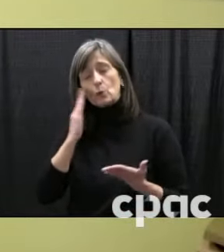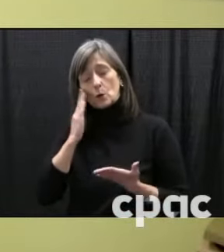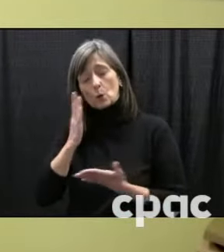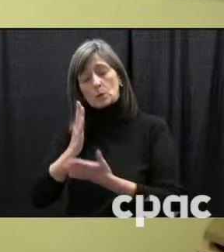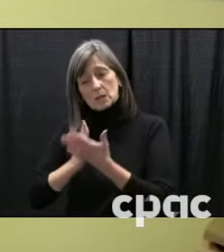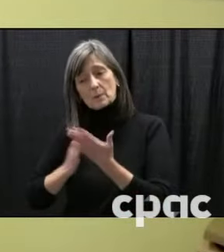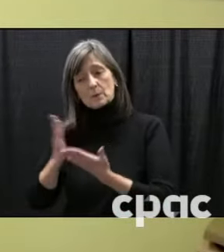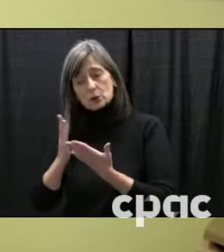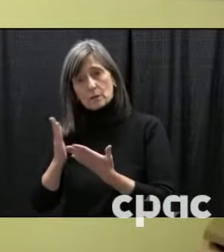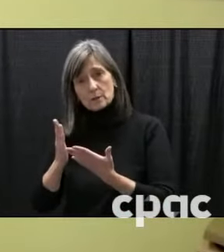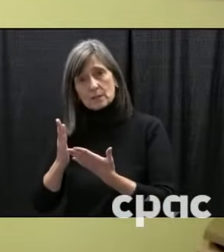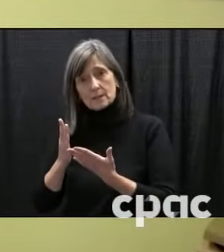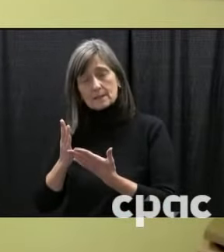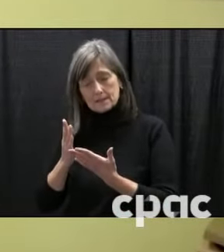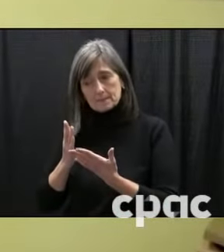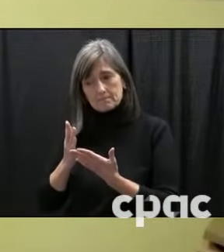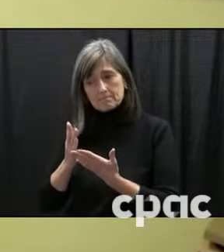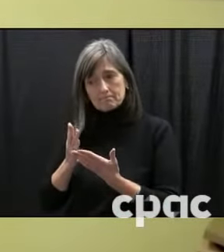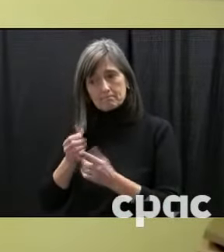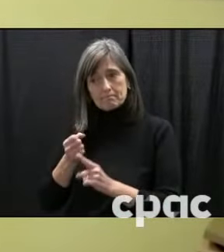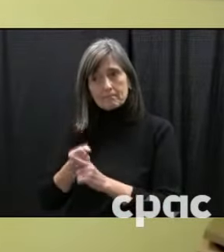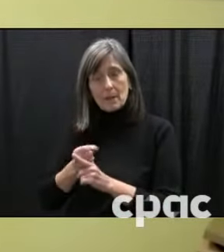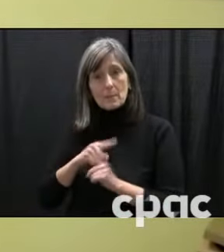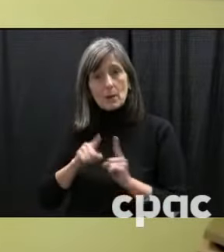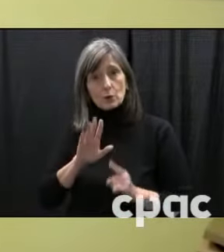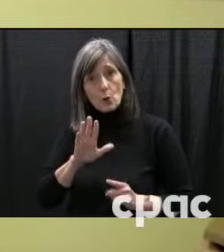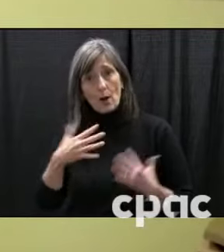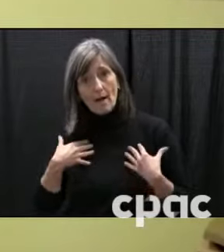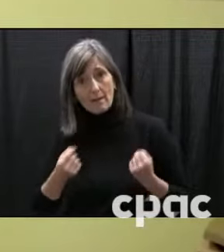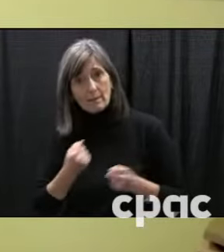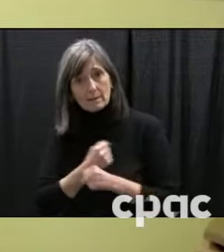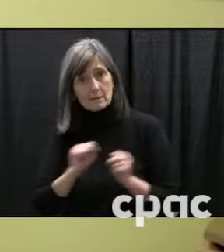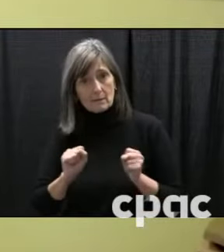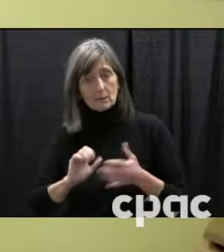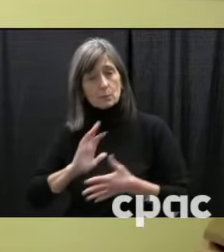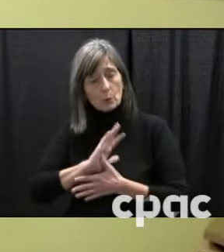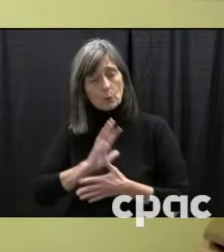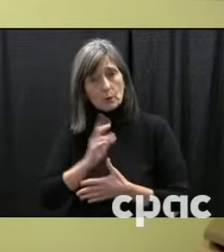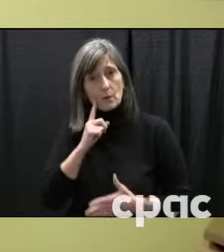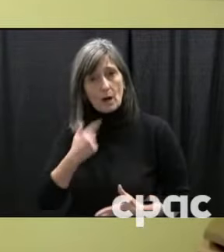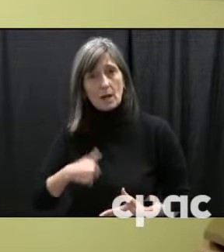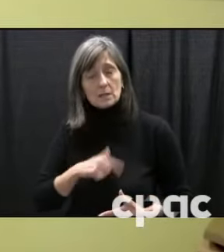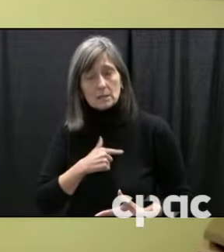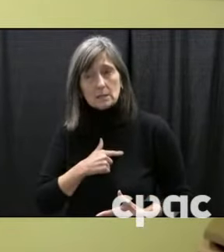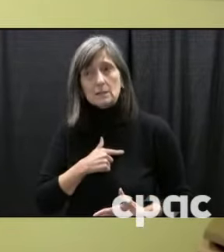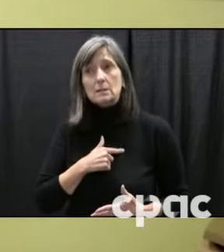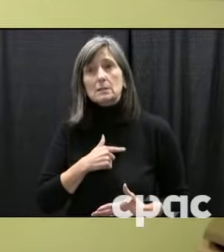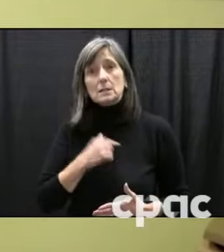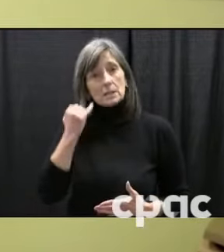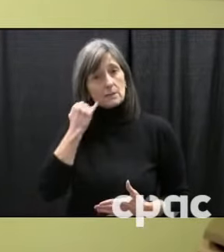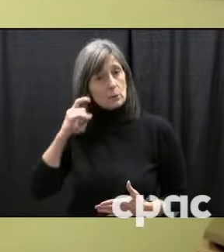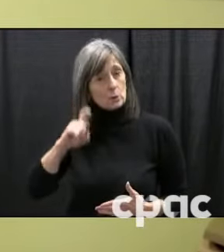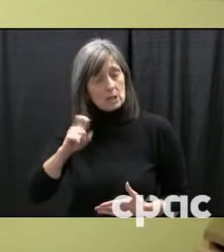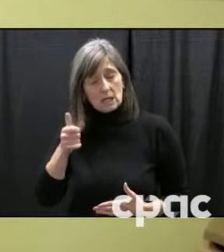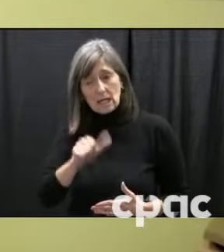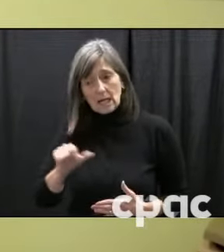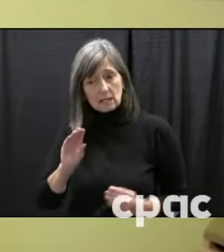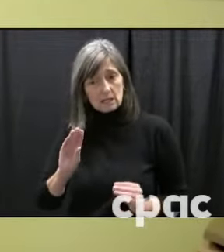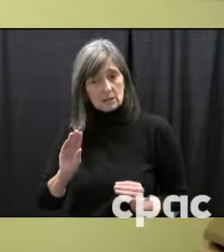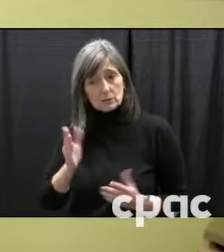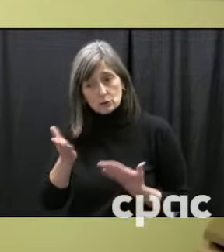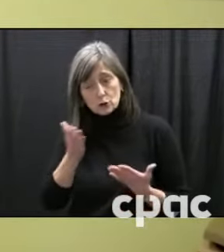week, we want to remind people that your health and safety is of utmost importance. And if you do need any services,